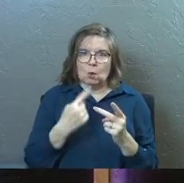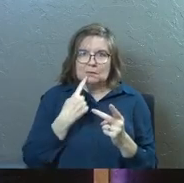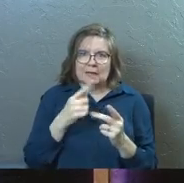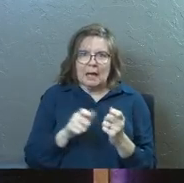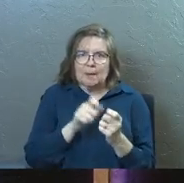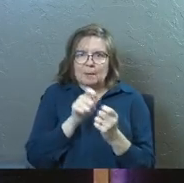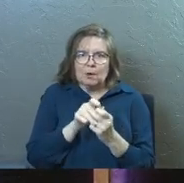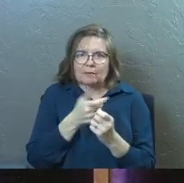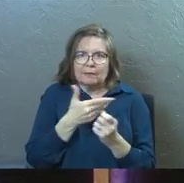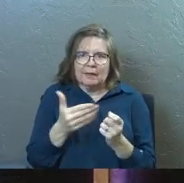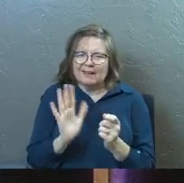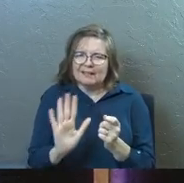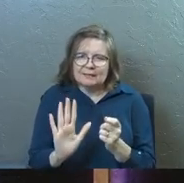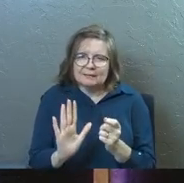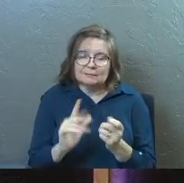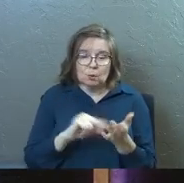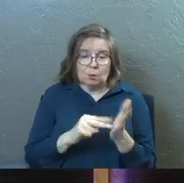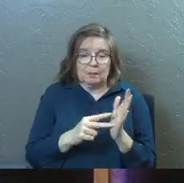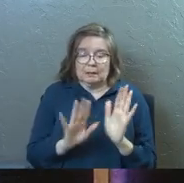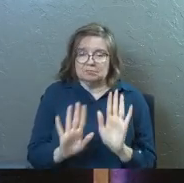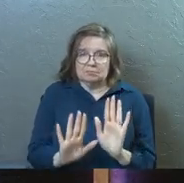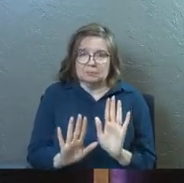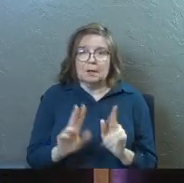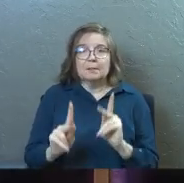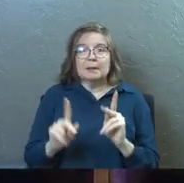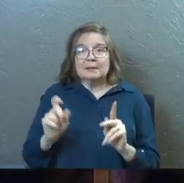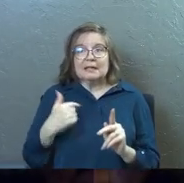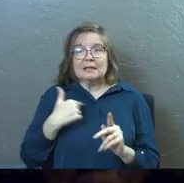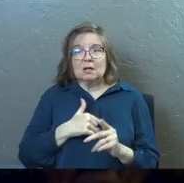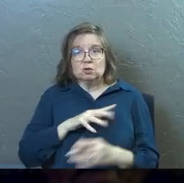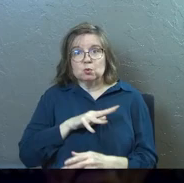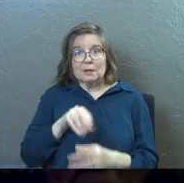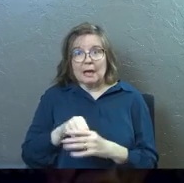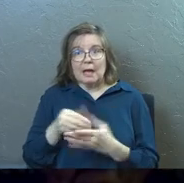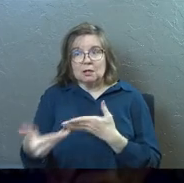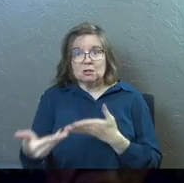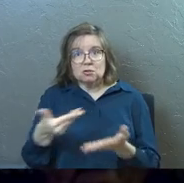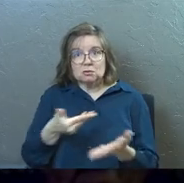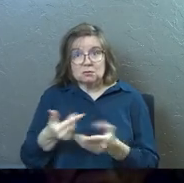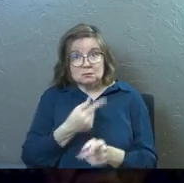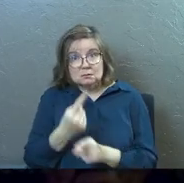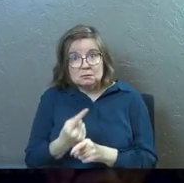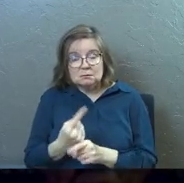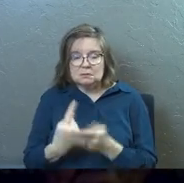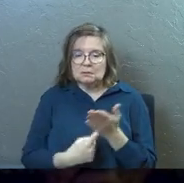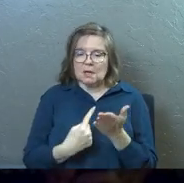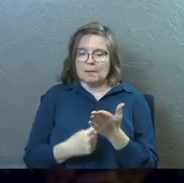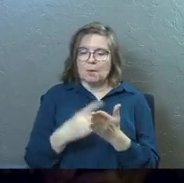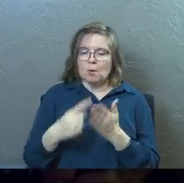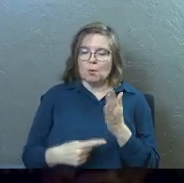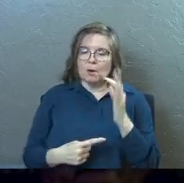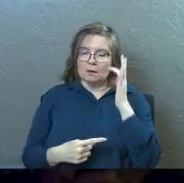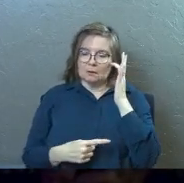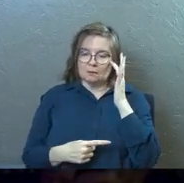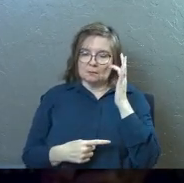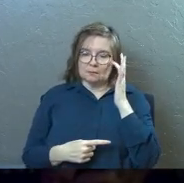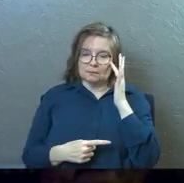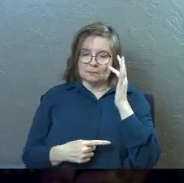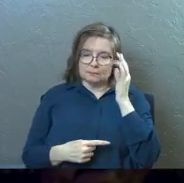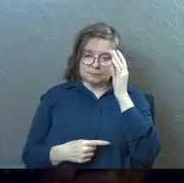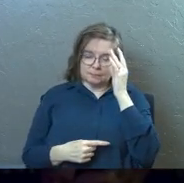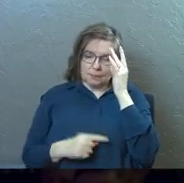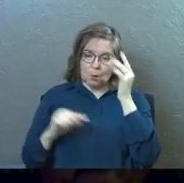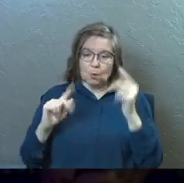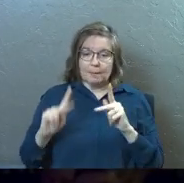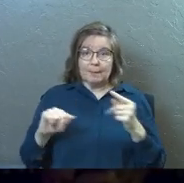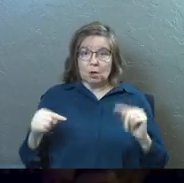say things that you don't know or don't mean? People need us to engage, yes? Sometimes what people have been hurt